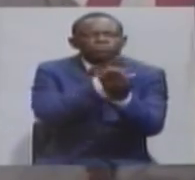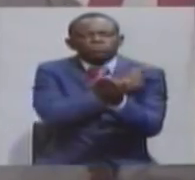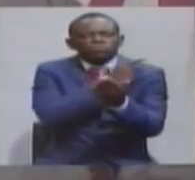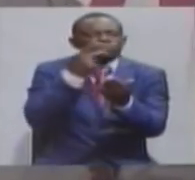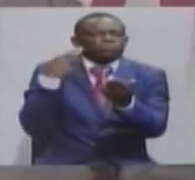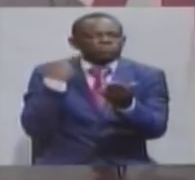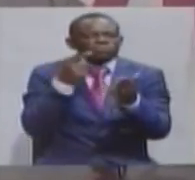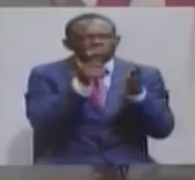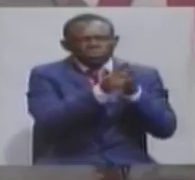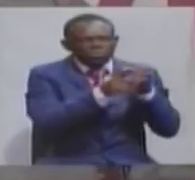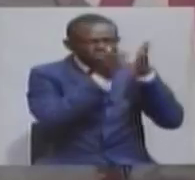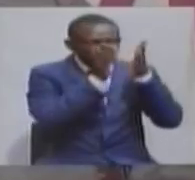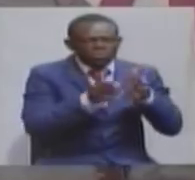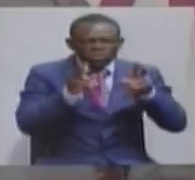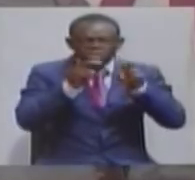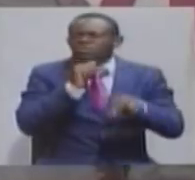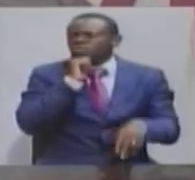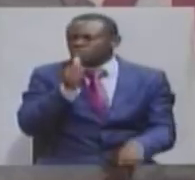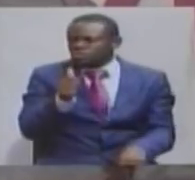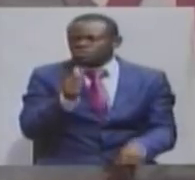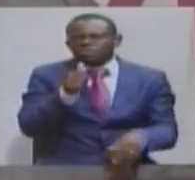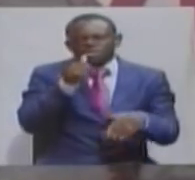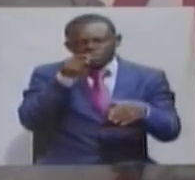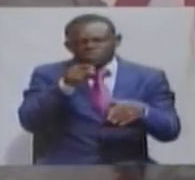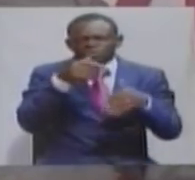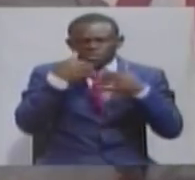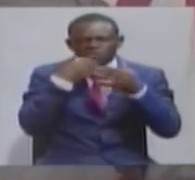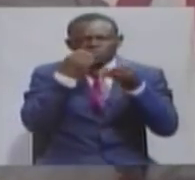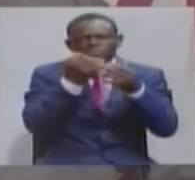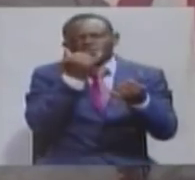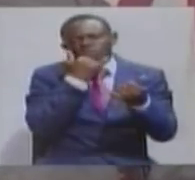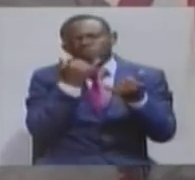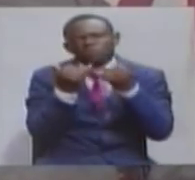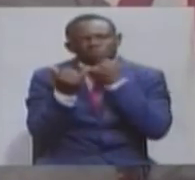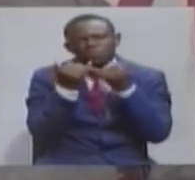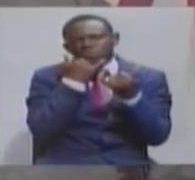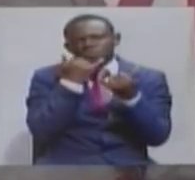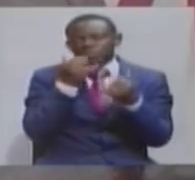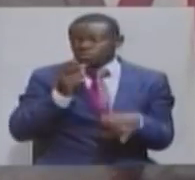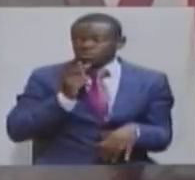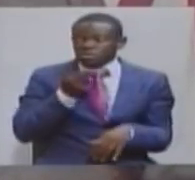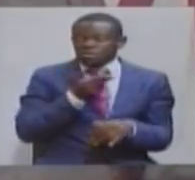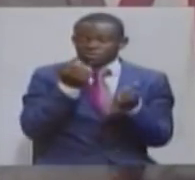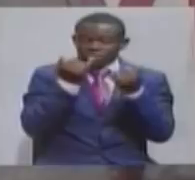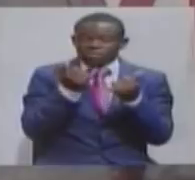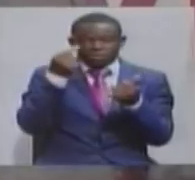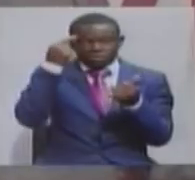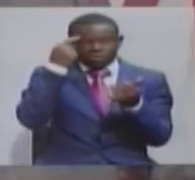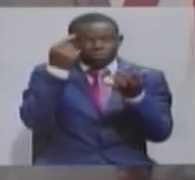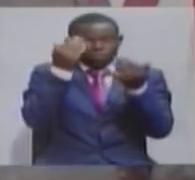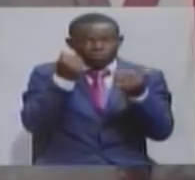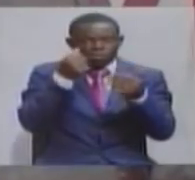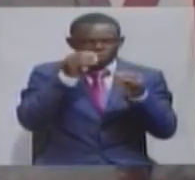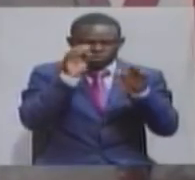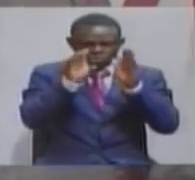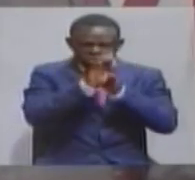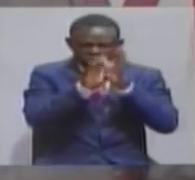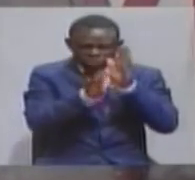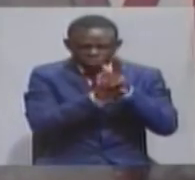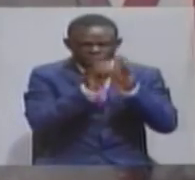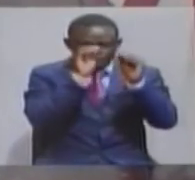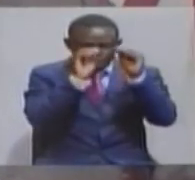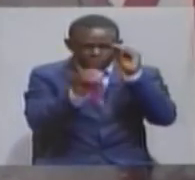is more consistent. A constitution that would be easy to read, a constitution that would be easy to interpret, not